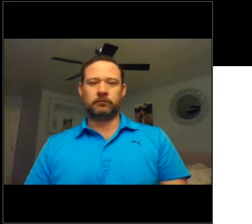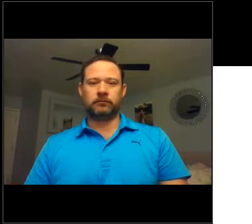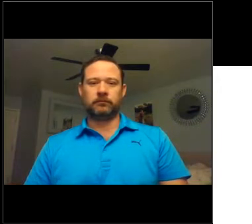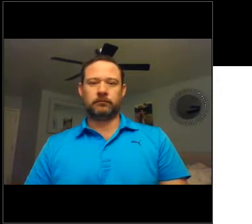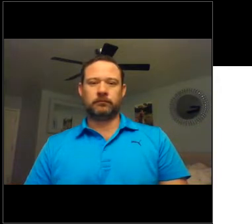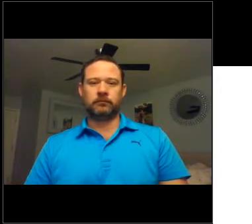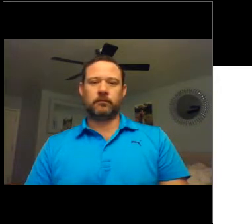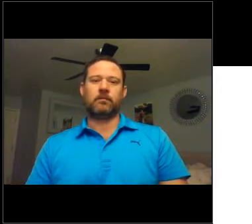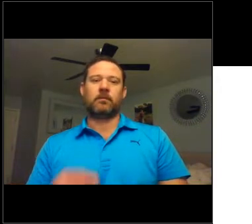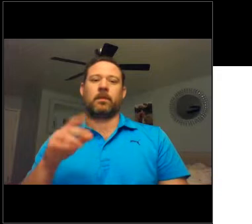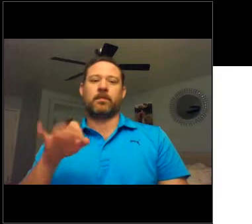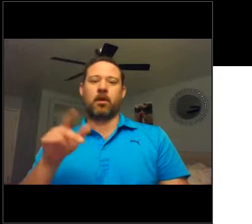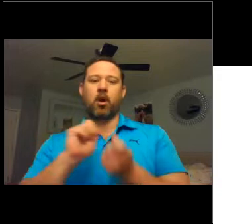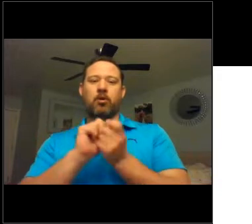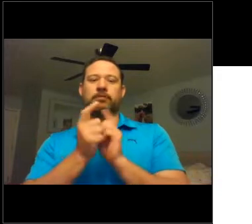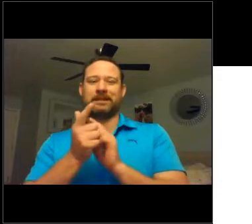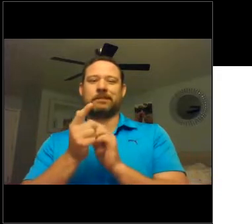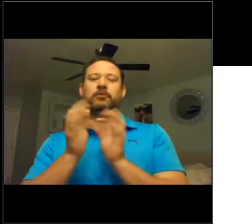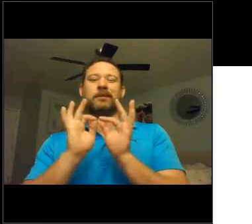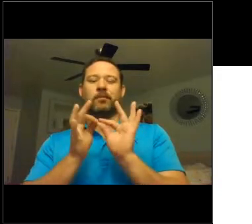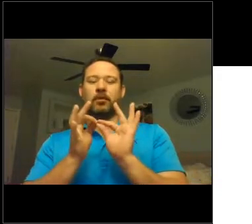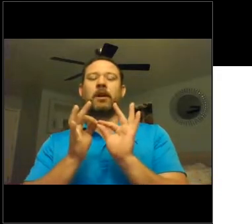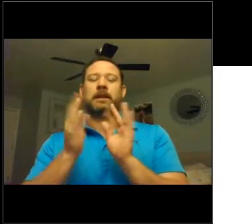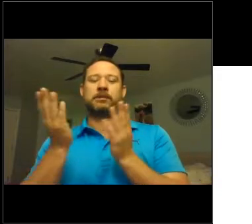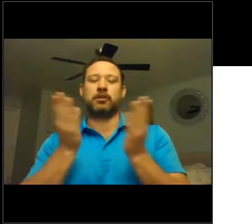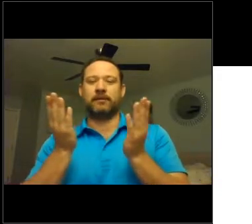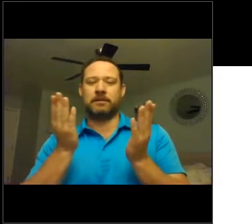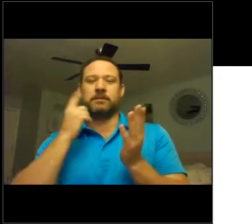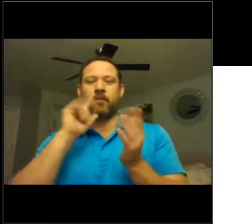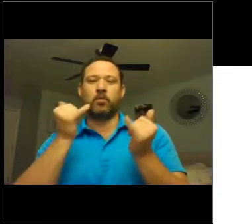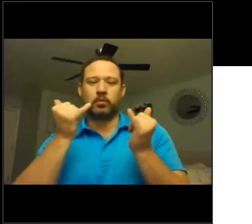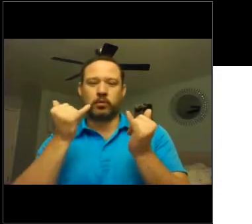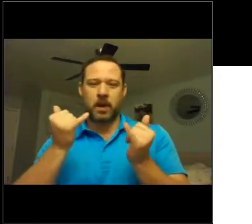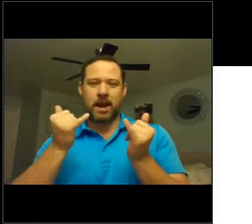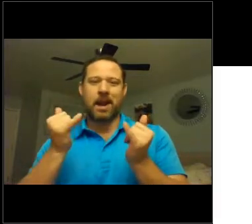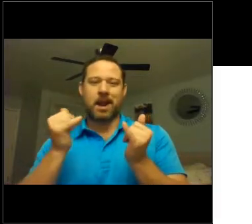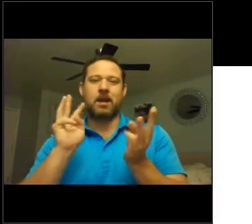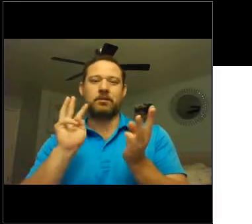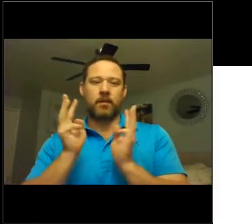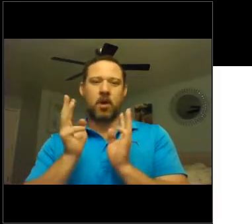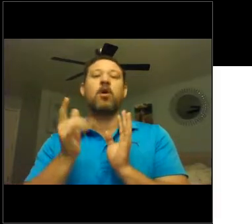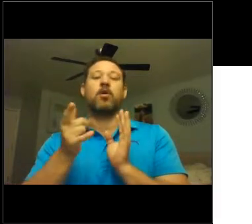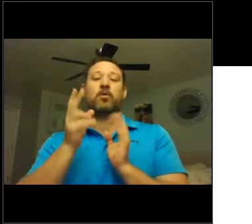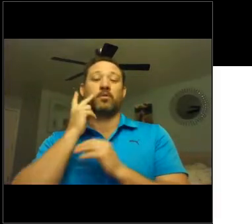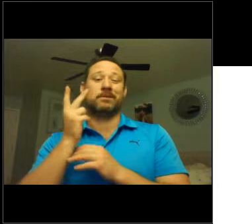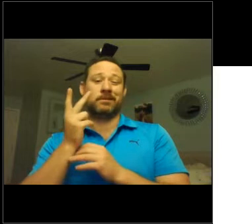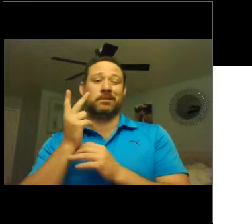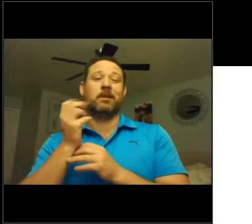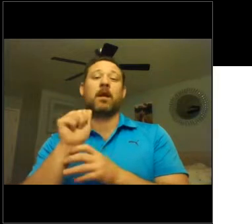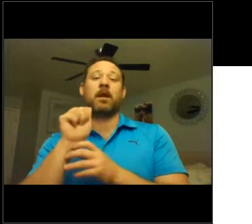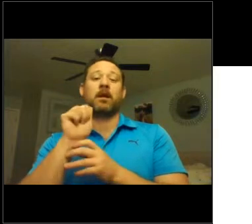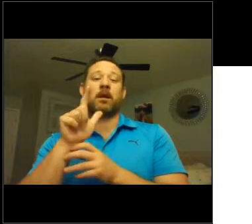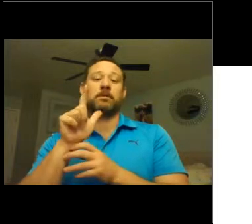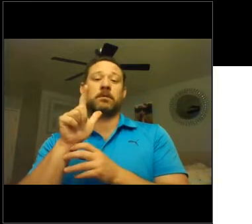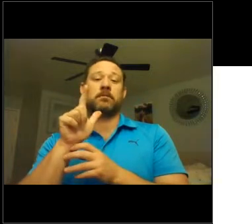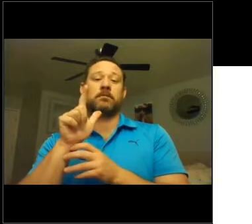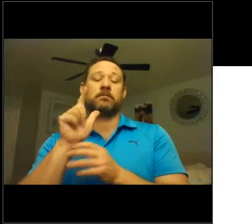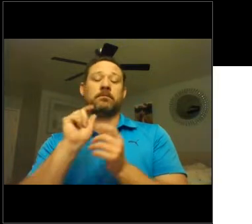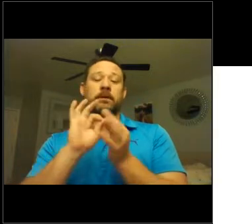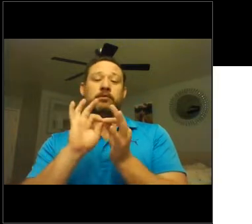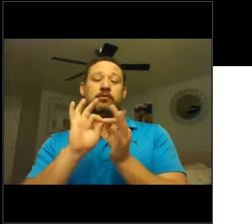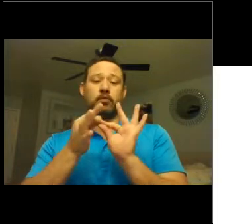So there are translation services available for today's webinar. Hopefully you see here on the screen the American Sign Language